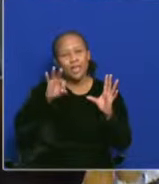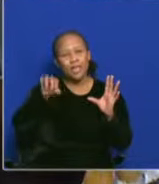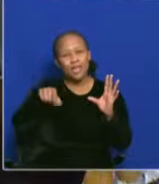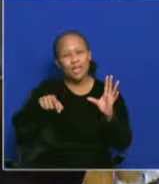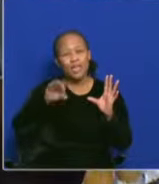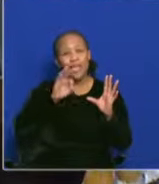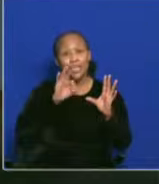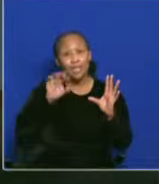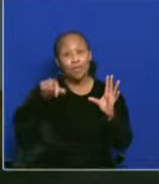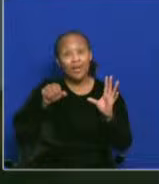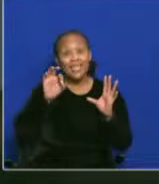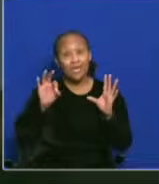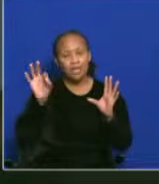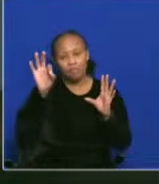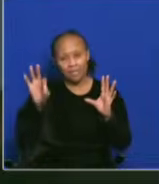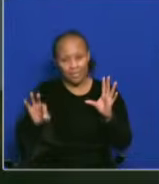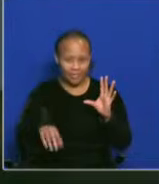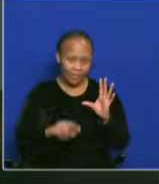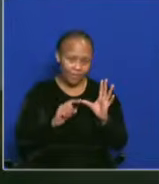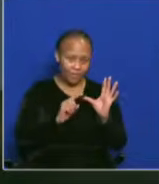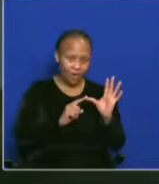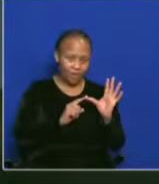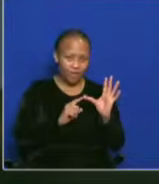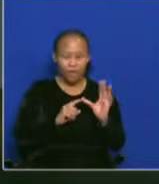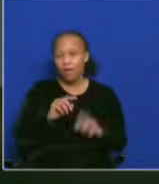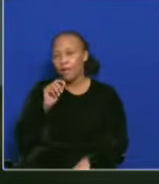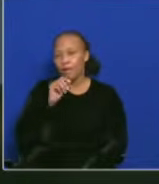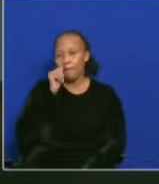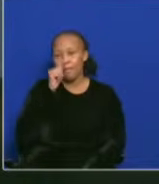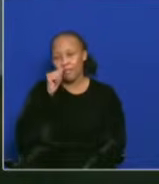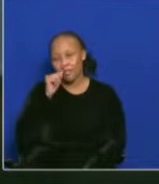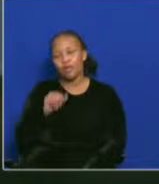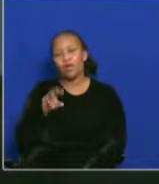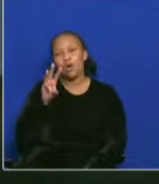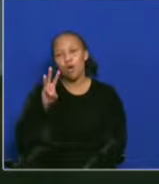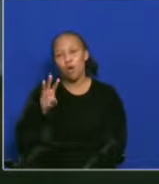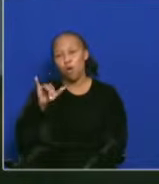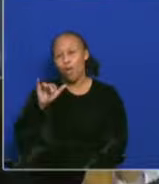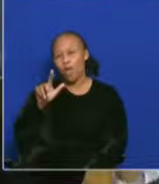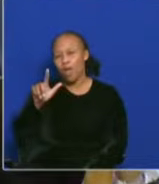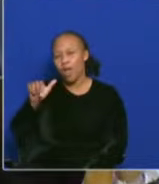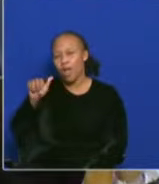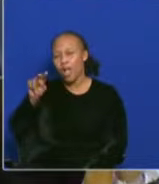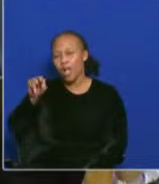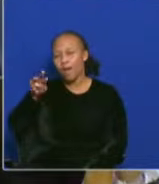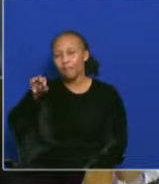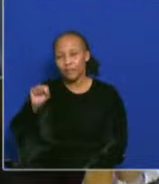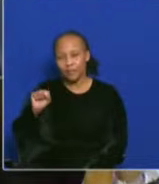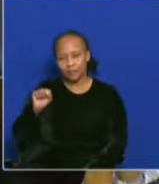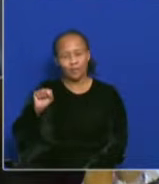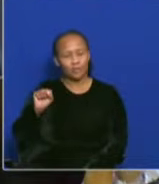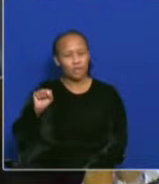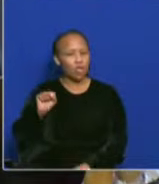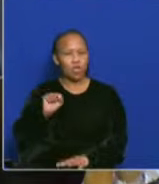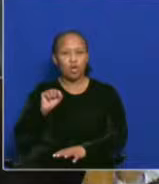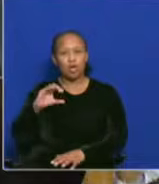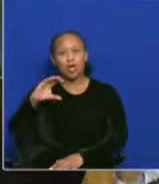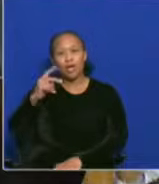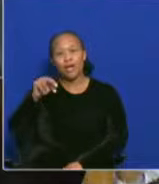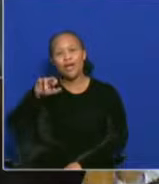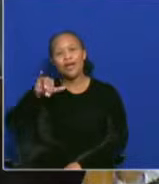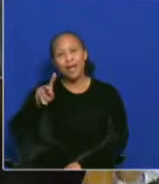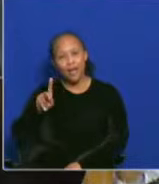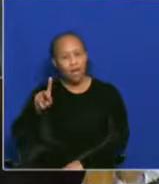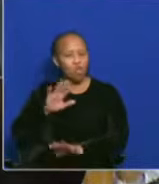You no longer have Mr. Craig Williamson, I think. No, and elsewhere in the affidavit, it's explained that Yes.